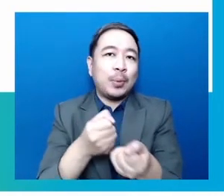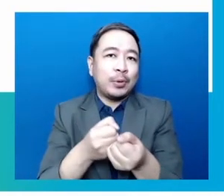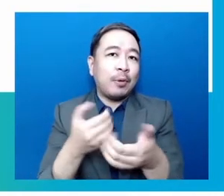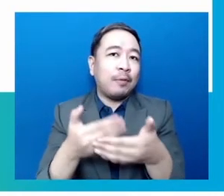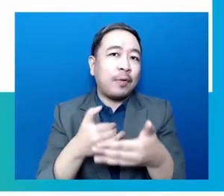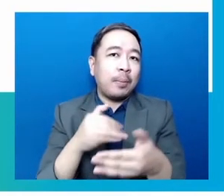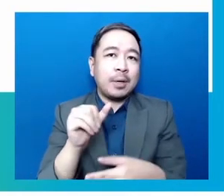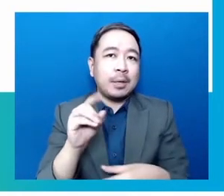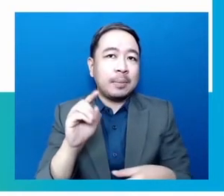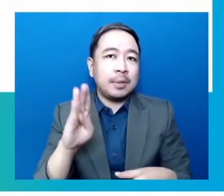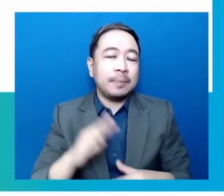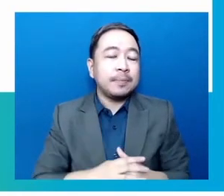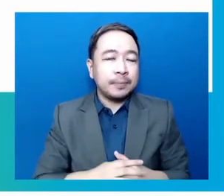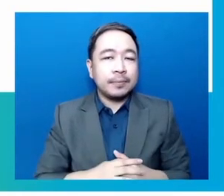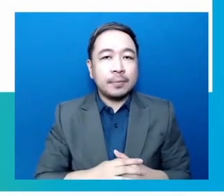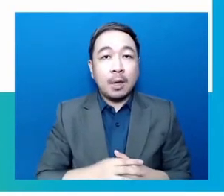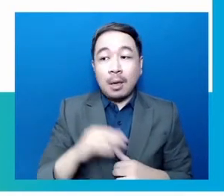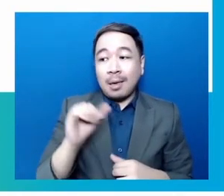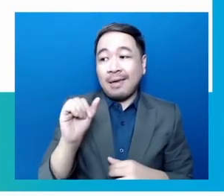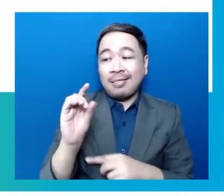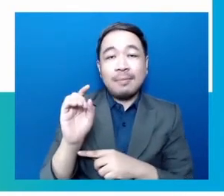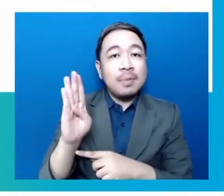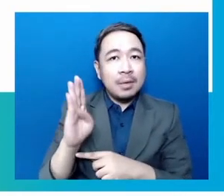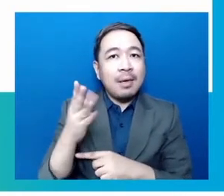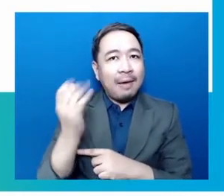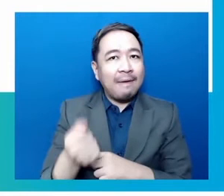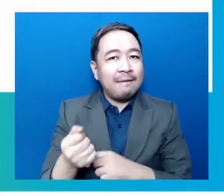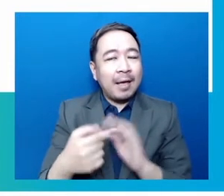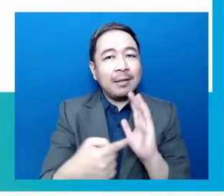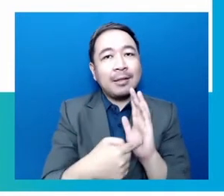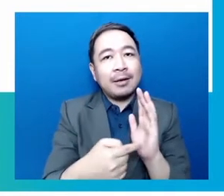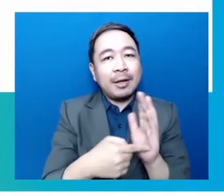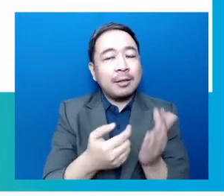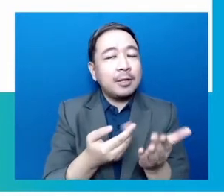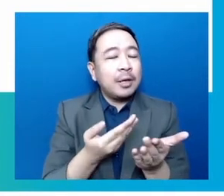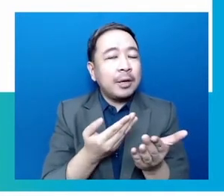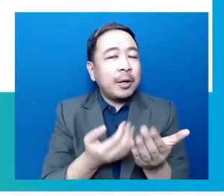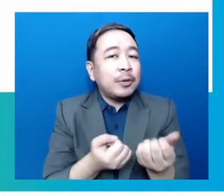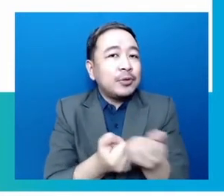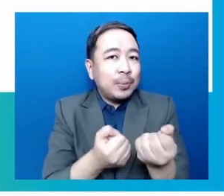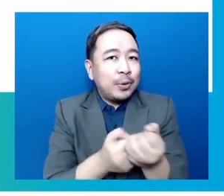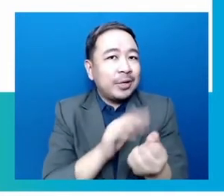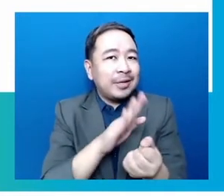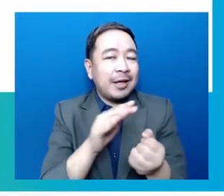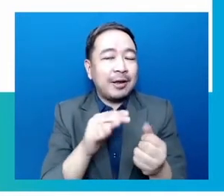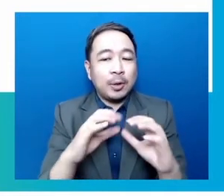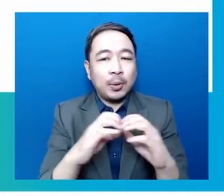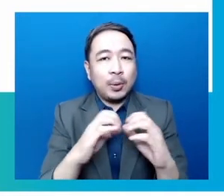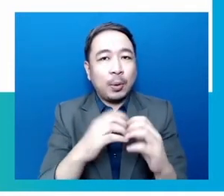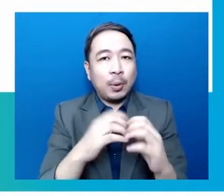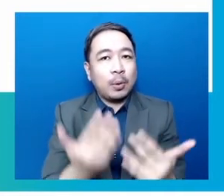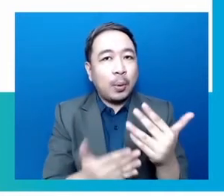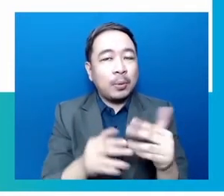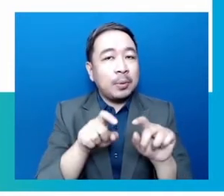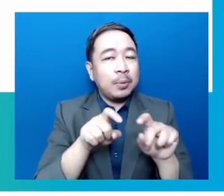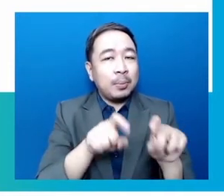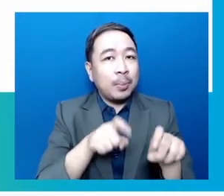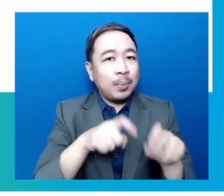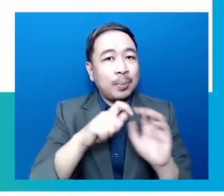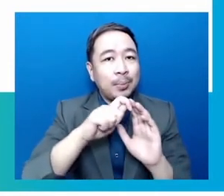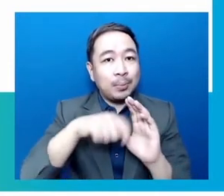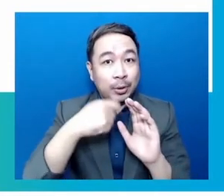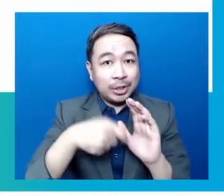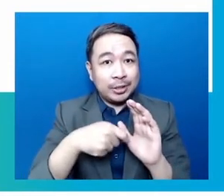The bank also provided technical assistance for coal projects. In its completion report for the 2014 coal-to-liquid